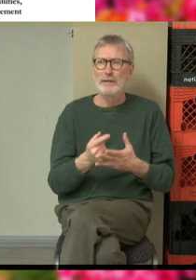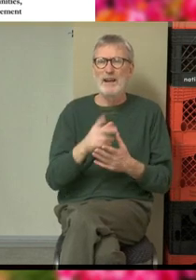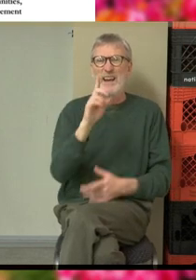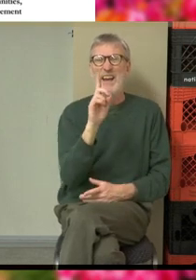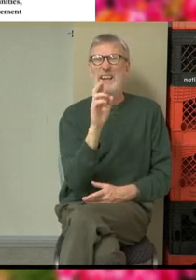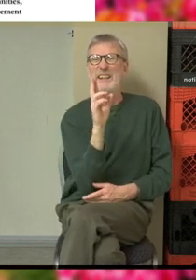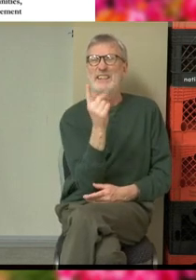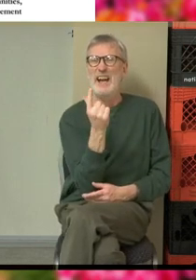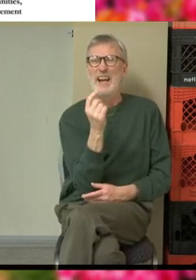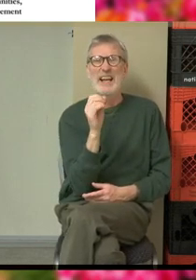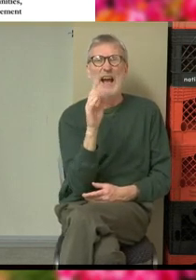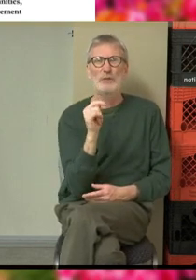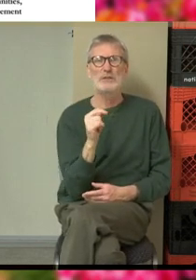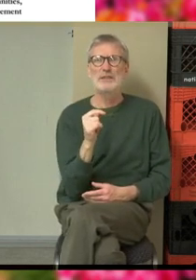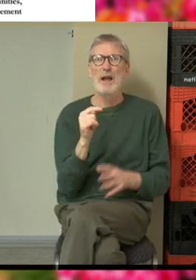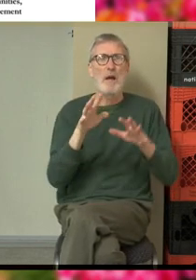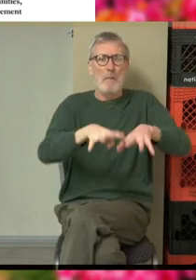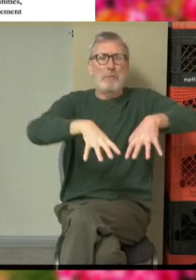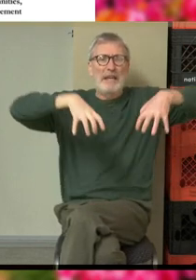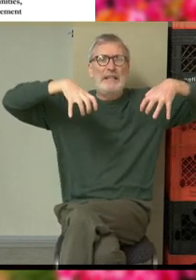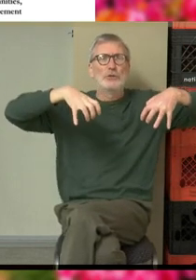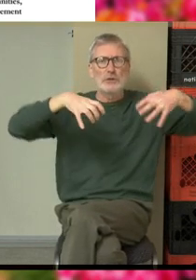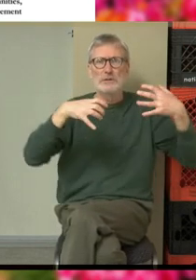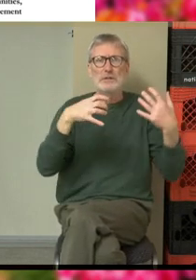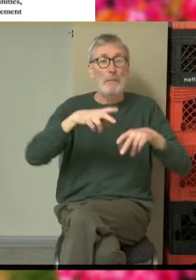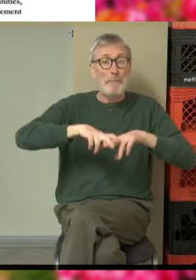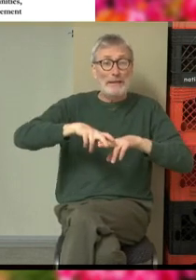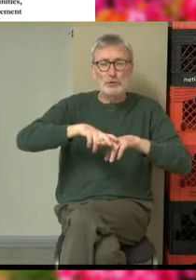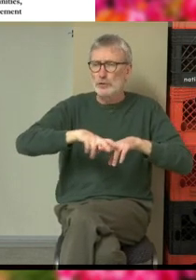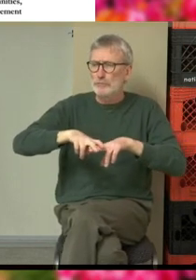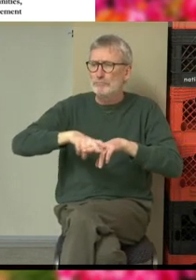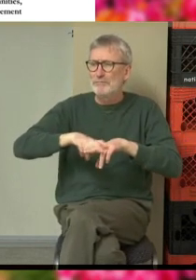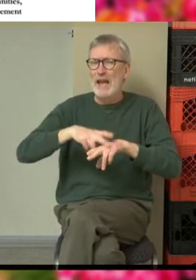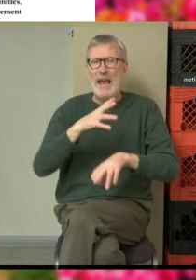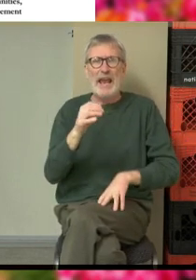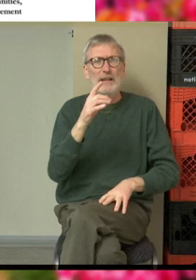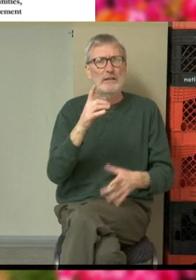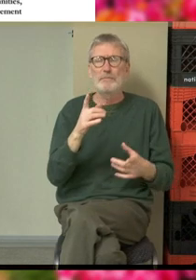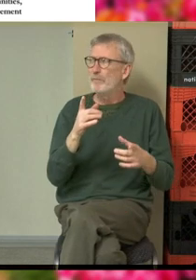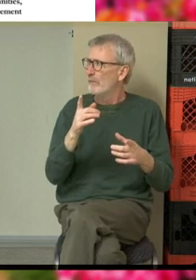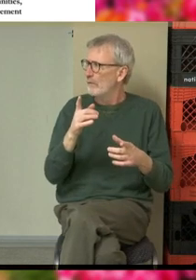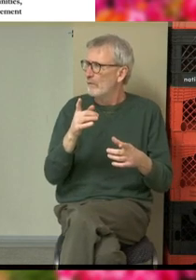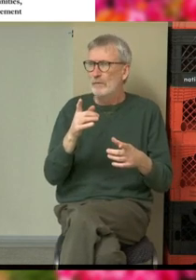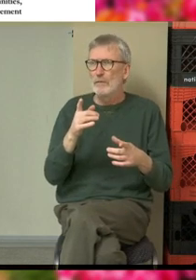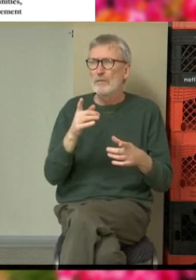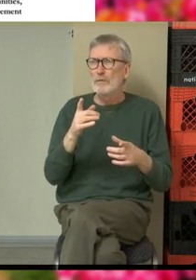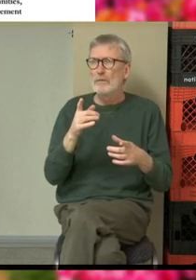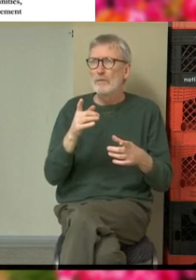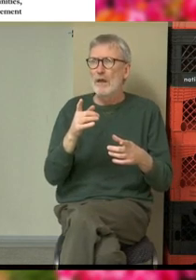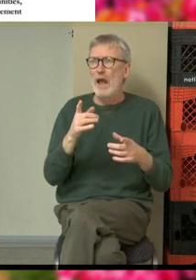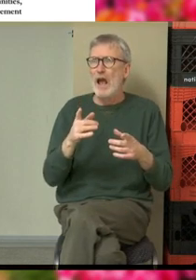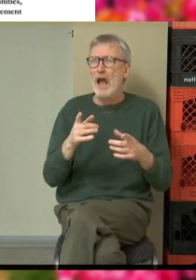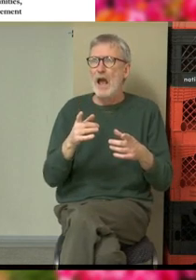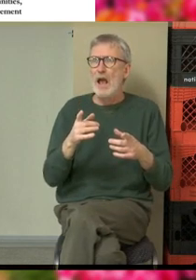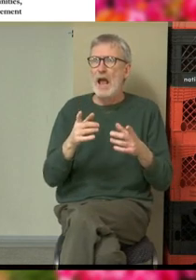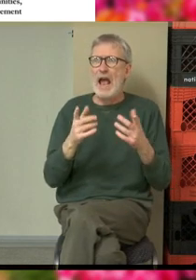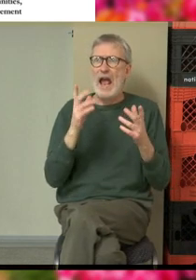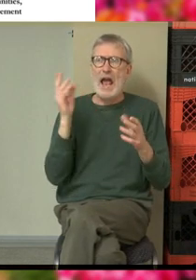bleachers, player benches, and we also received requests to add batting cages in that area as well.